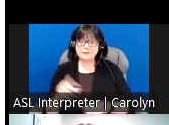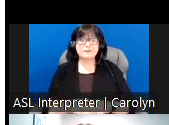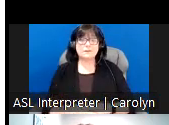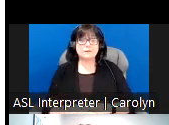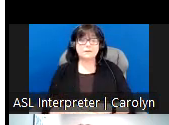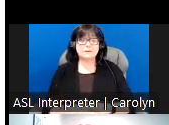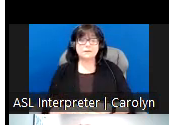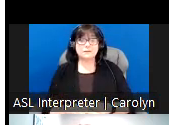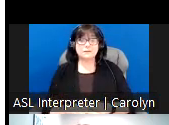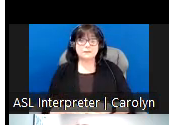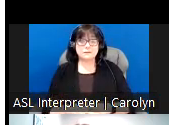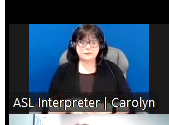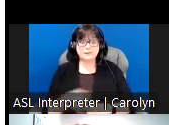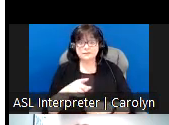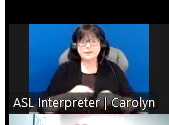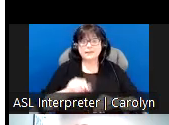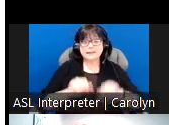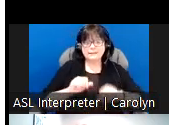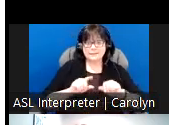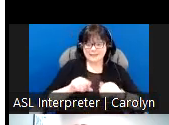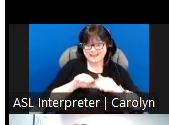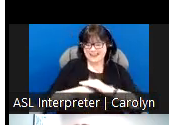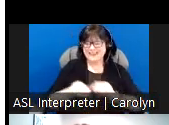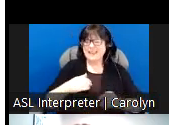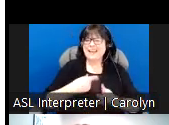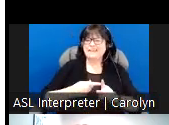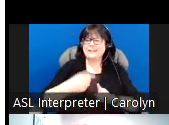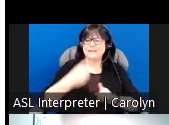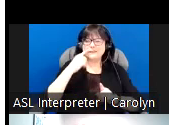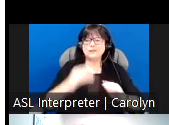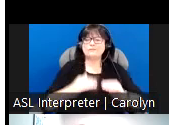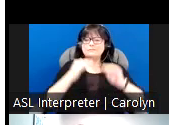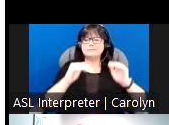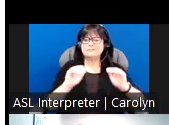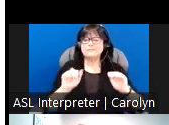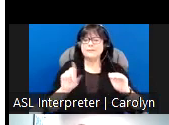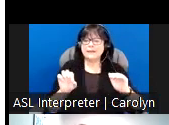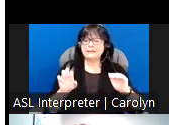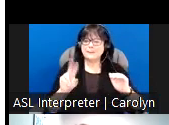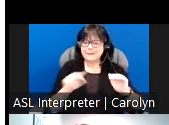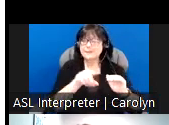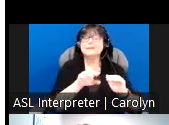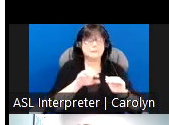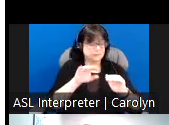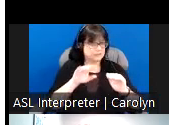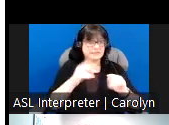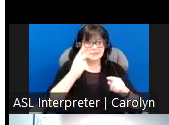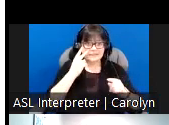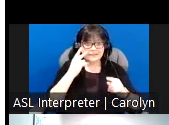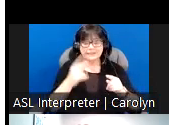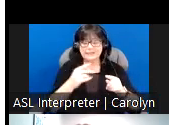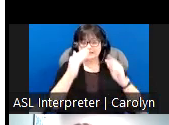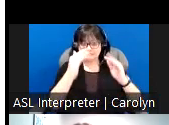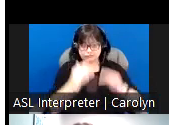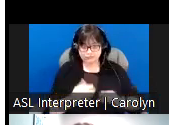site and determine the competency levels. They can add comments, and they print the results to share with their appropriate staff. So then